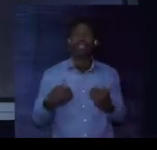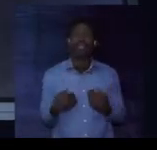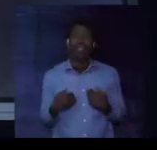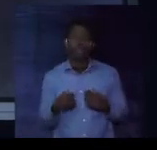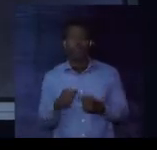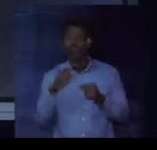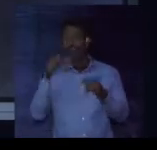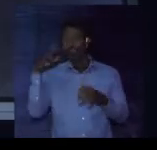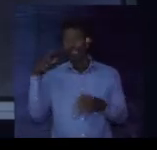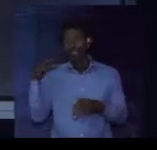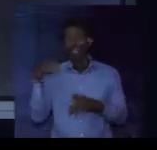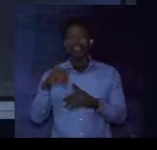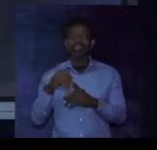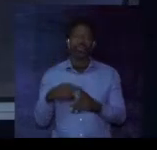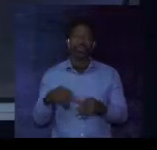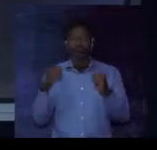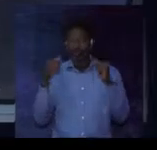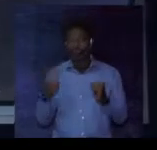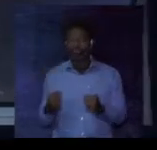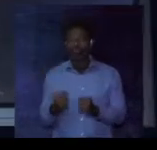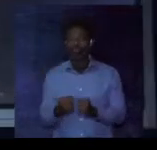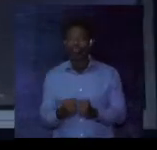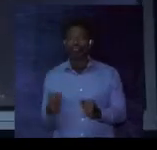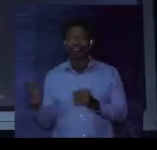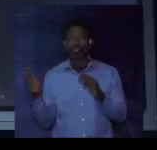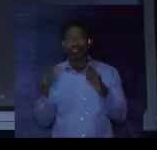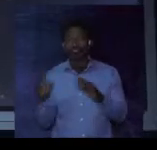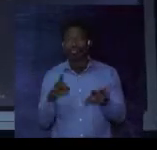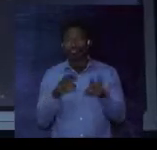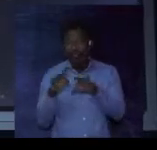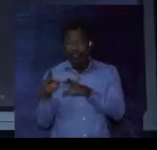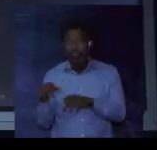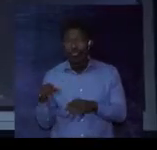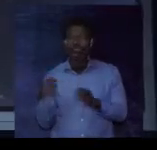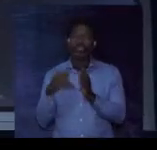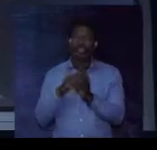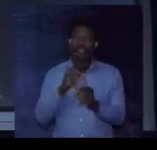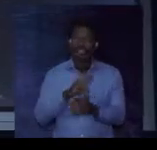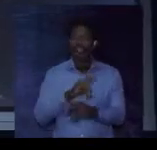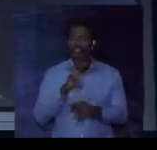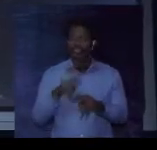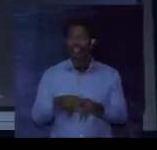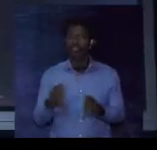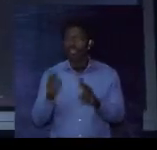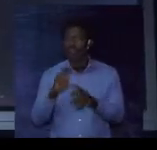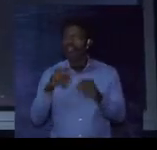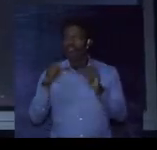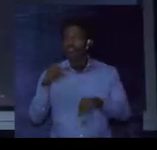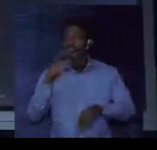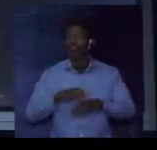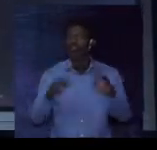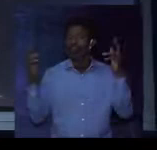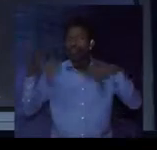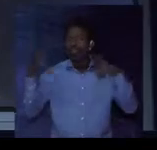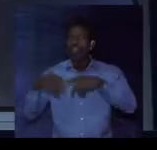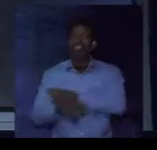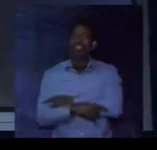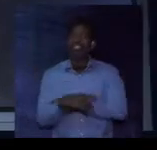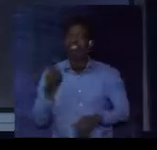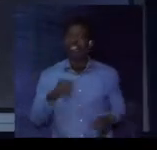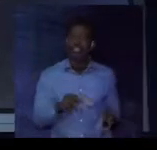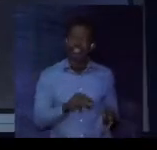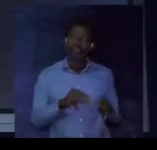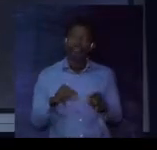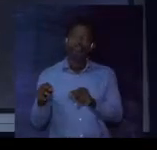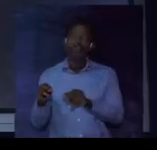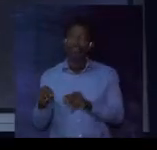strong winds blowing. On a rainy day, the winds are normally very strong. So the moving here, or the movement